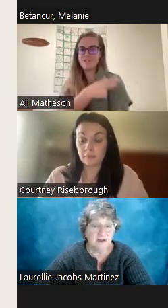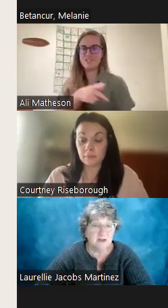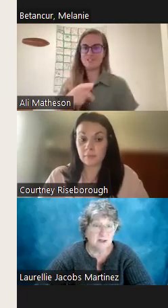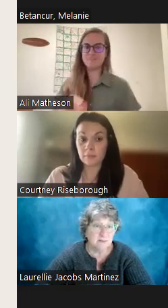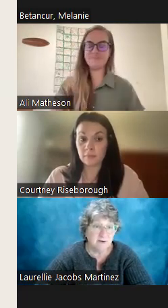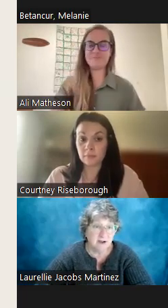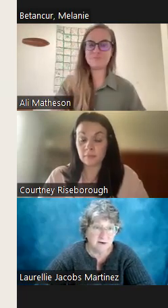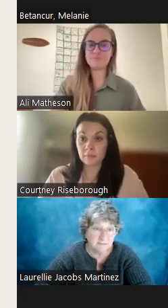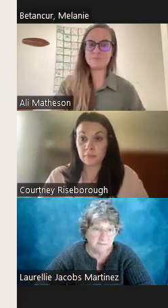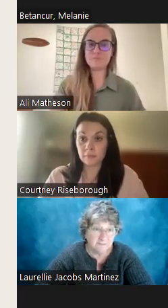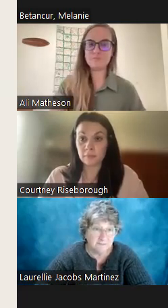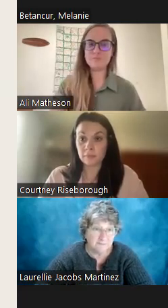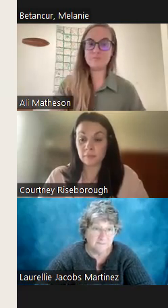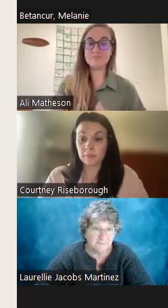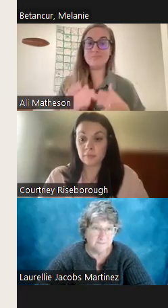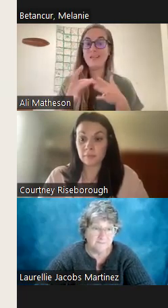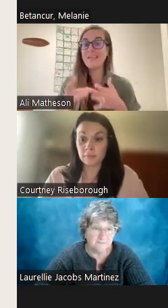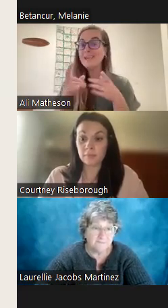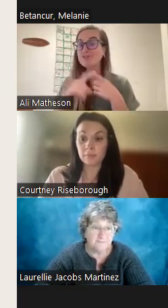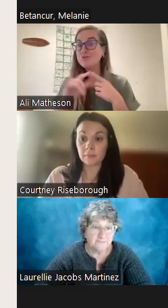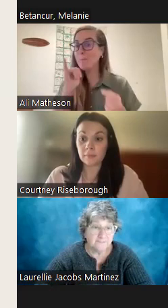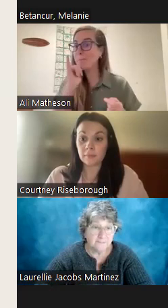between the patient and the provider.